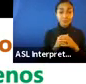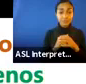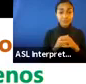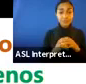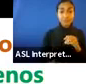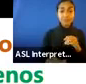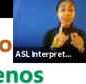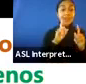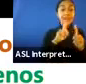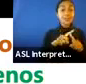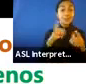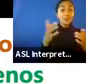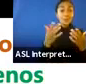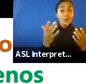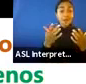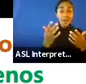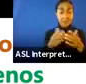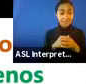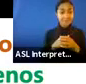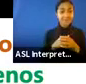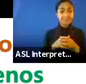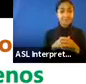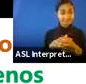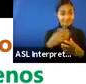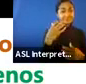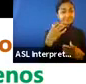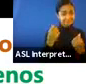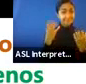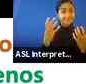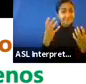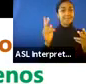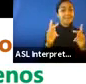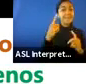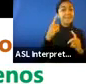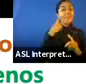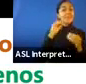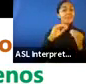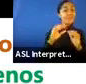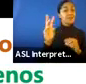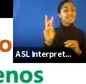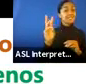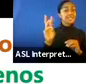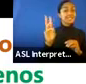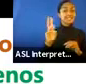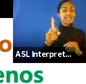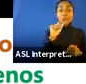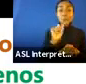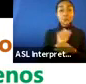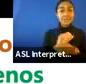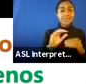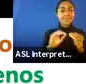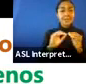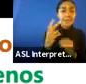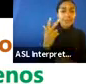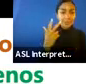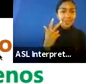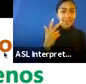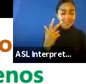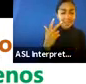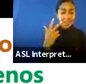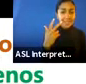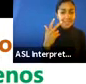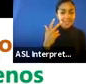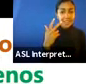The answer is, a lot of folks thought it was number 6. It was number 3. This